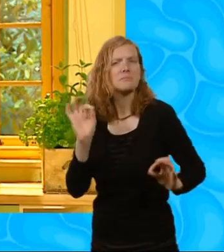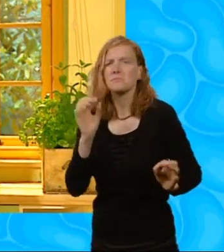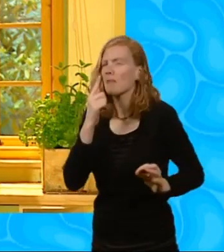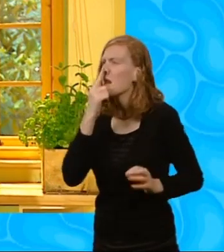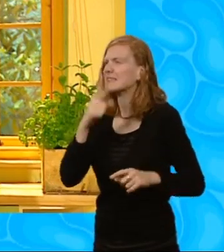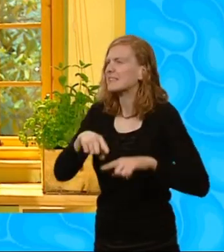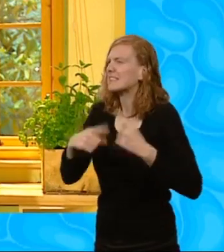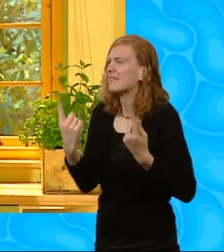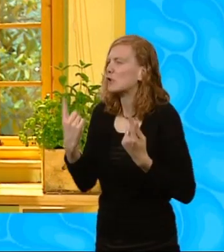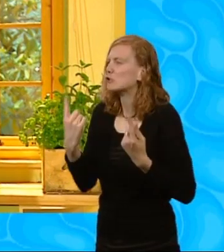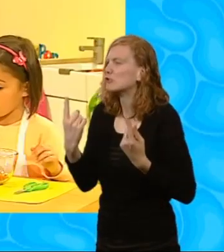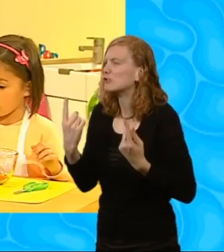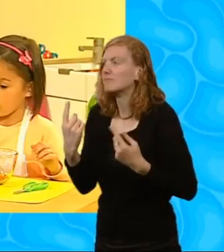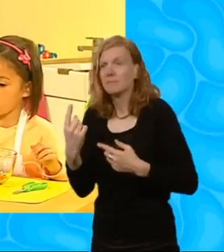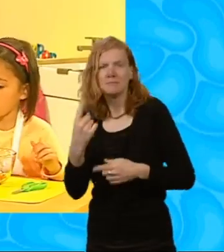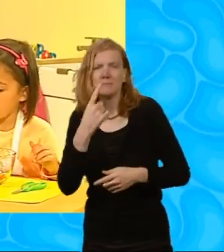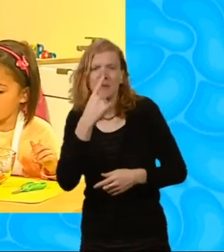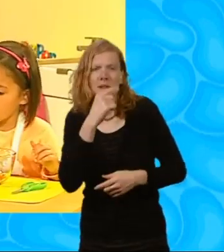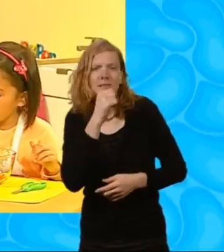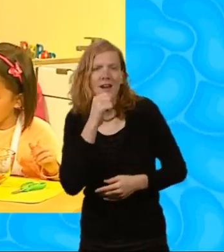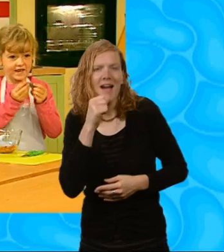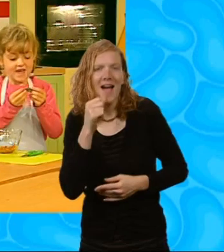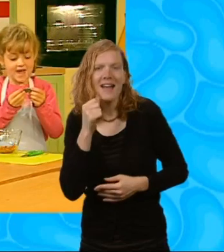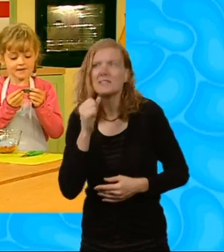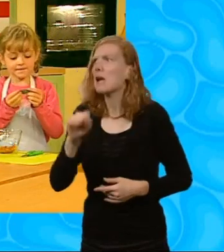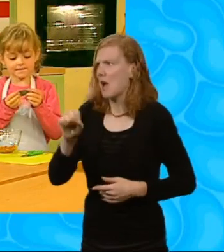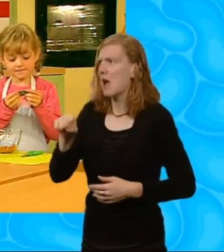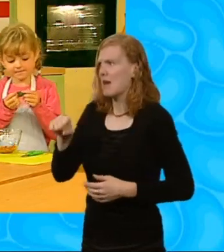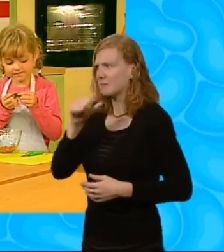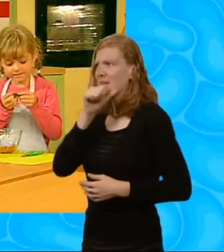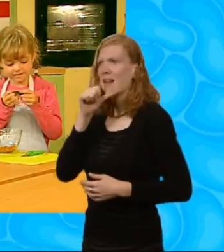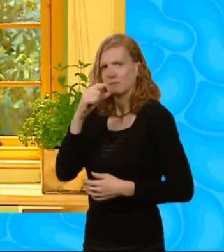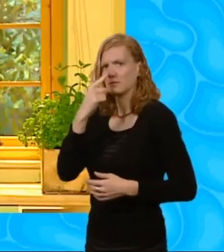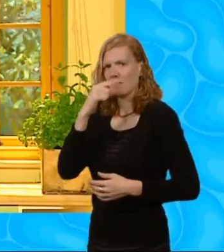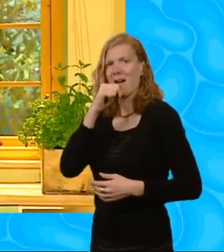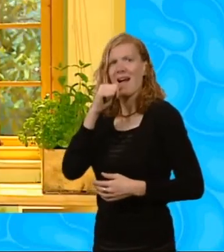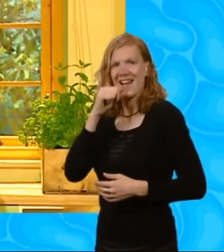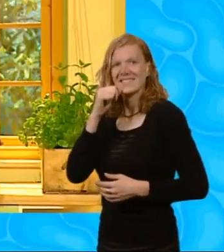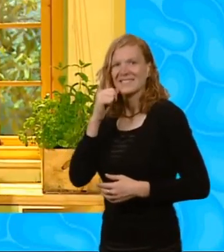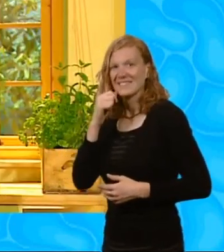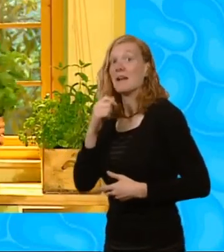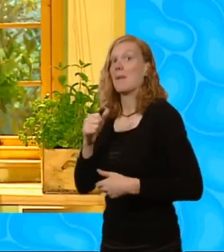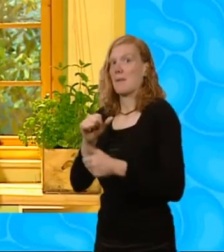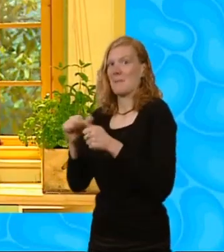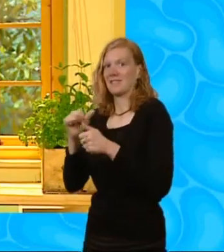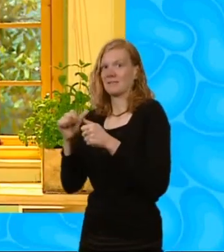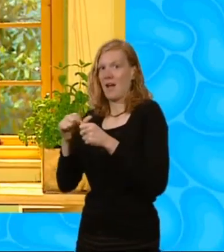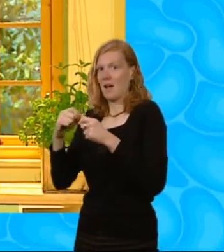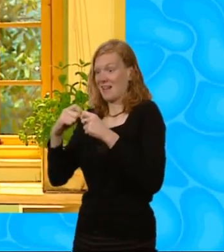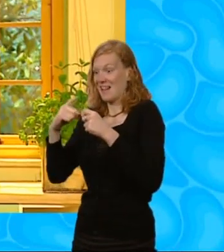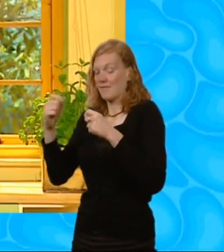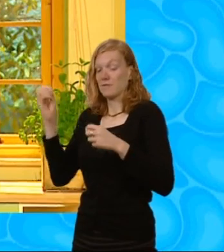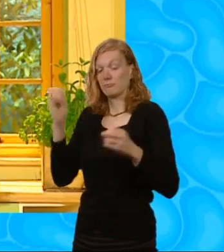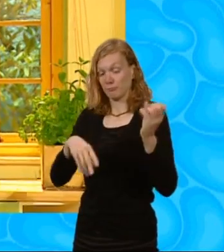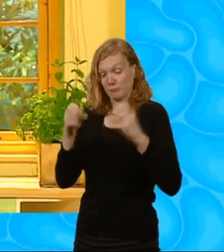any ordinary leaves. Does it smell nice, though? Yes. It tastes even better when you put it in your food as well. Now,